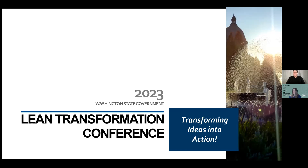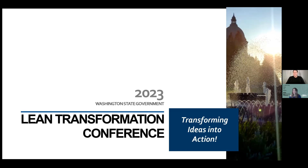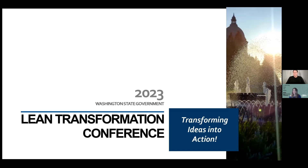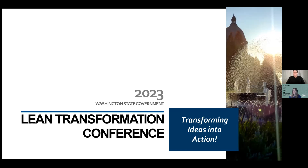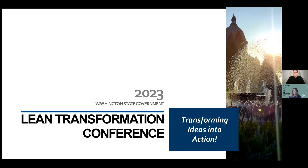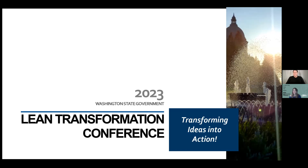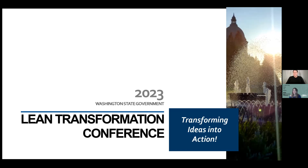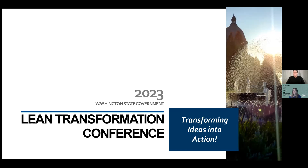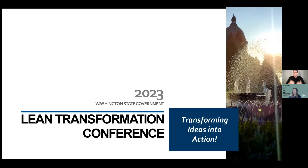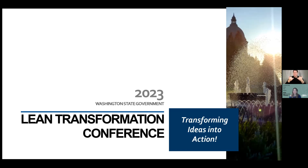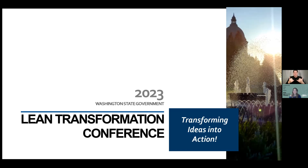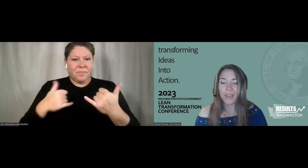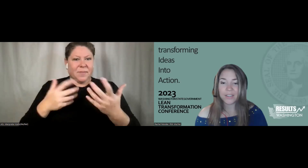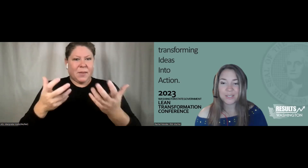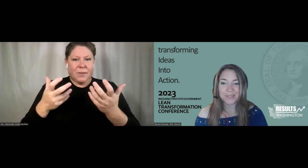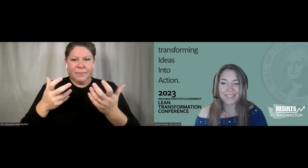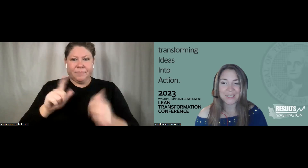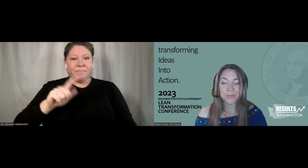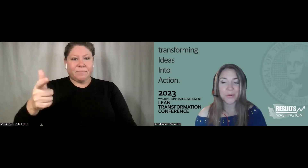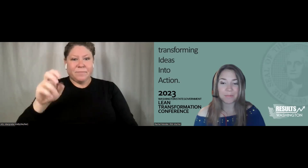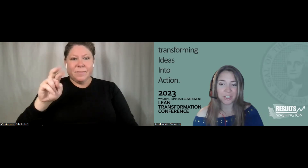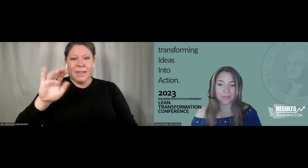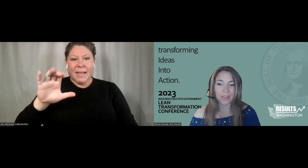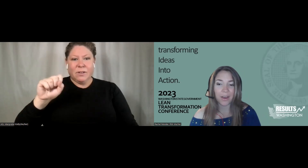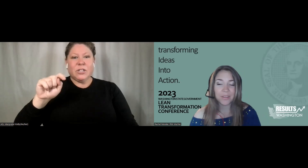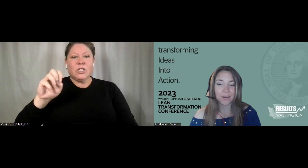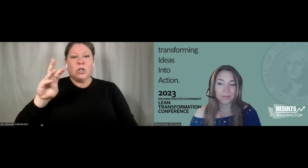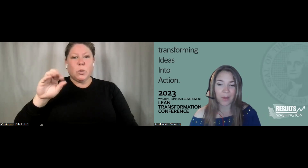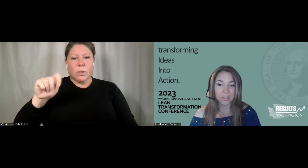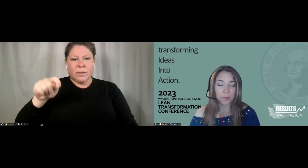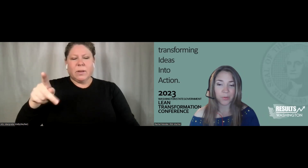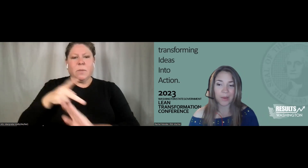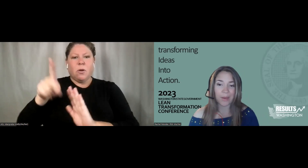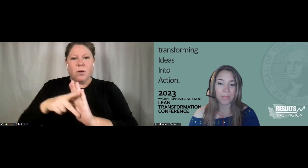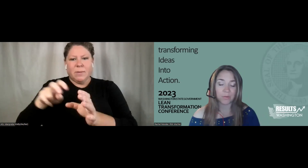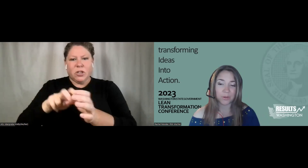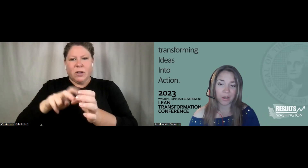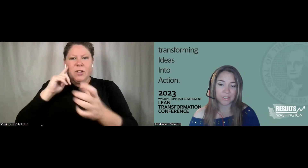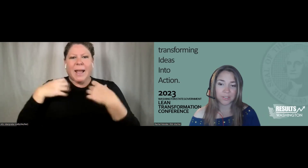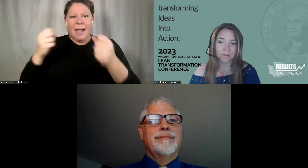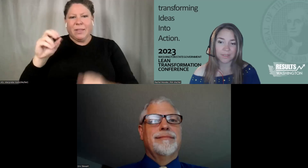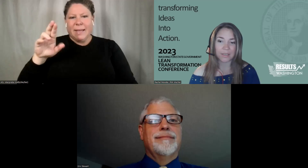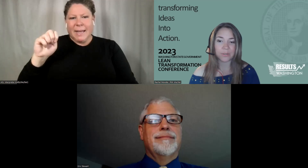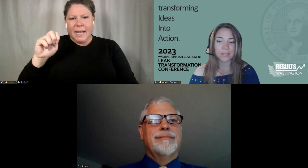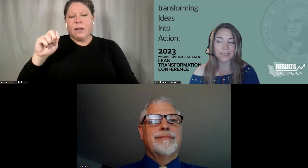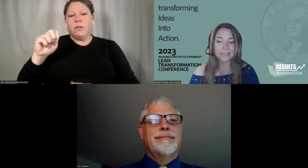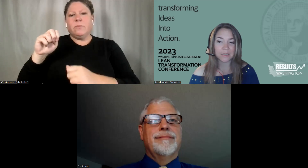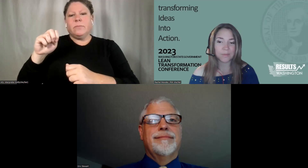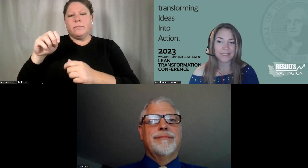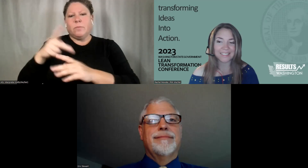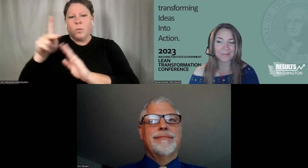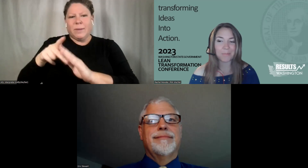And without further ado, Eric Stewart is the program chair for the Healthcare Informatics program at Bellevue College. He was a